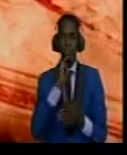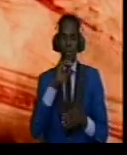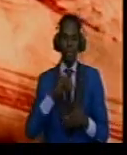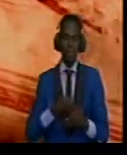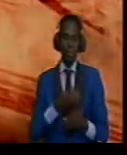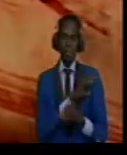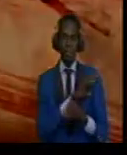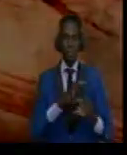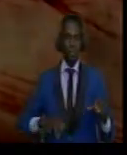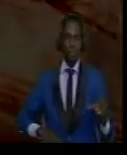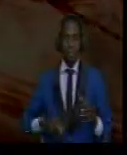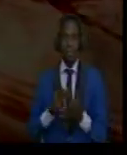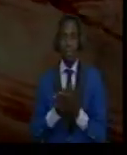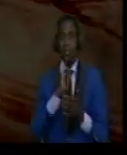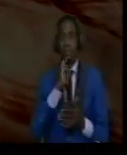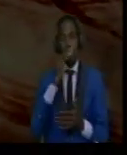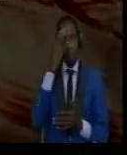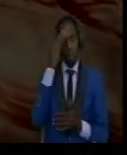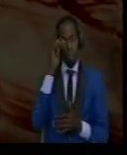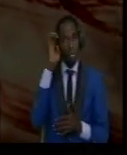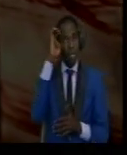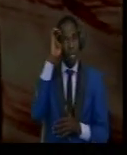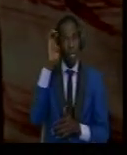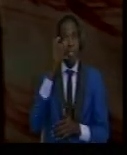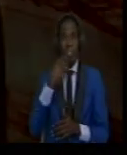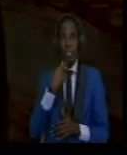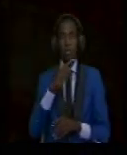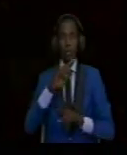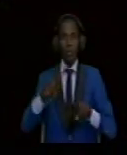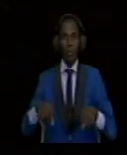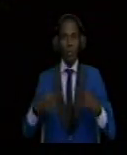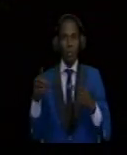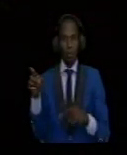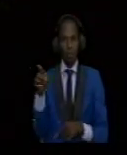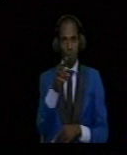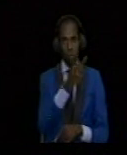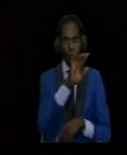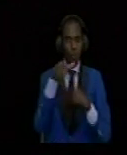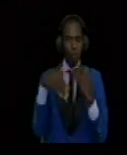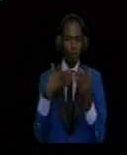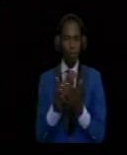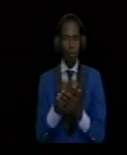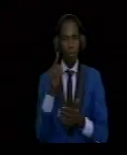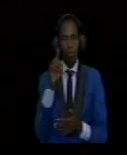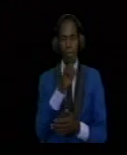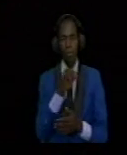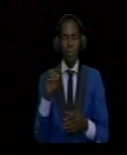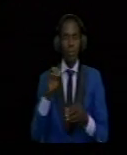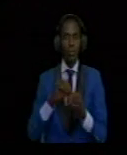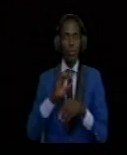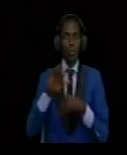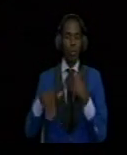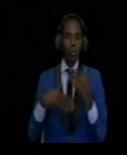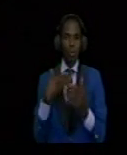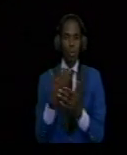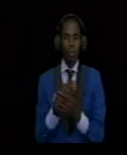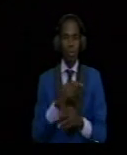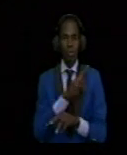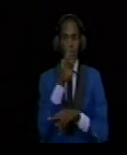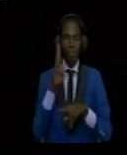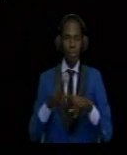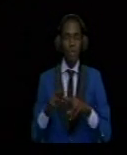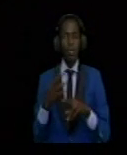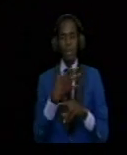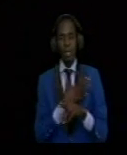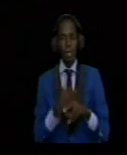of that, he says, go ye therefore and teach all nations, baptizing them in the name of the Father and of the